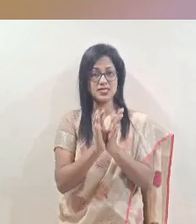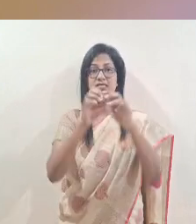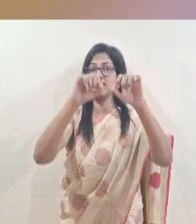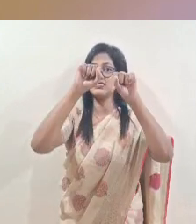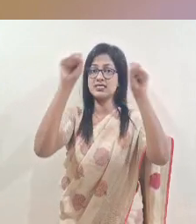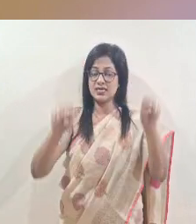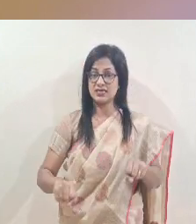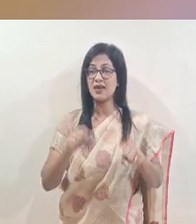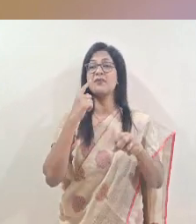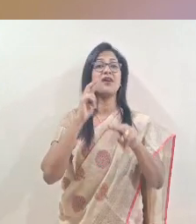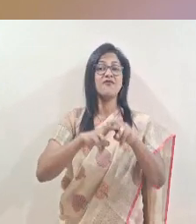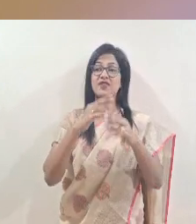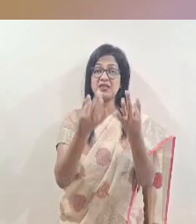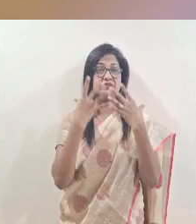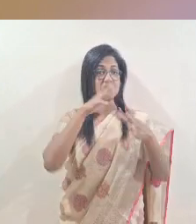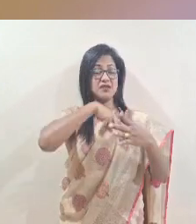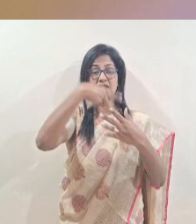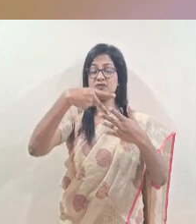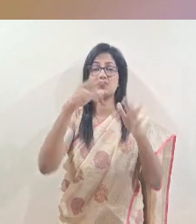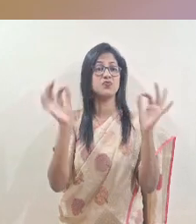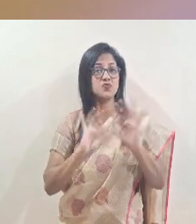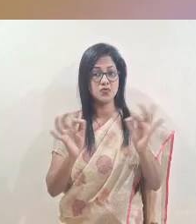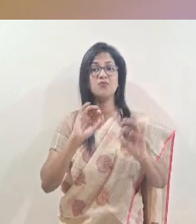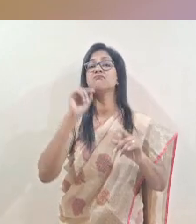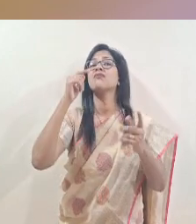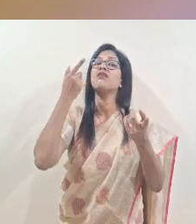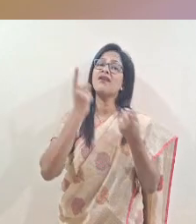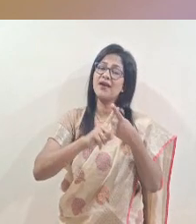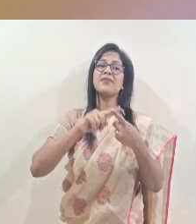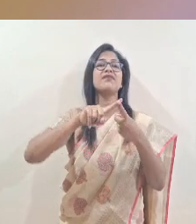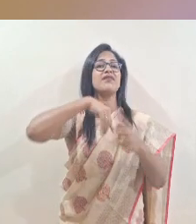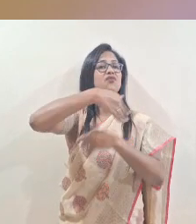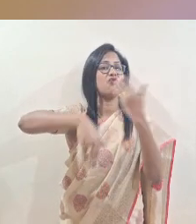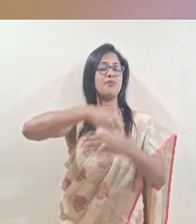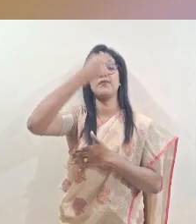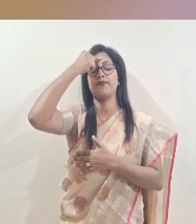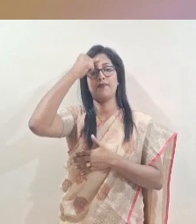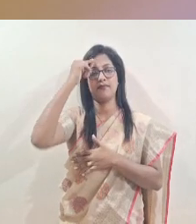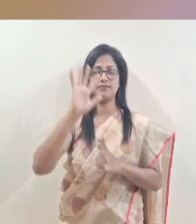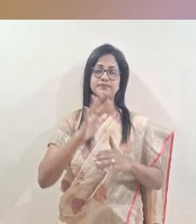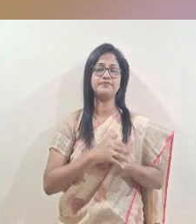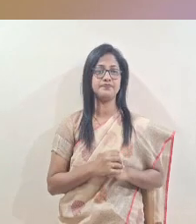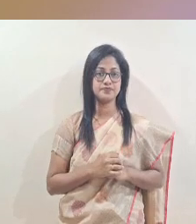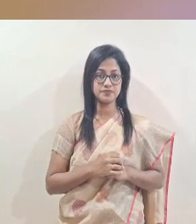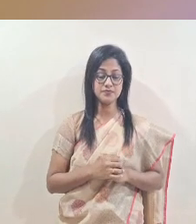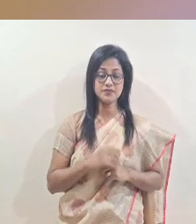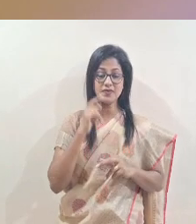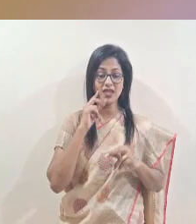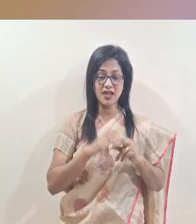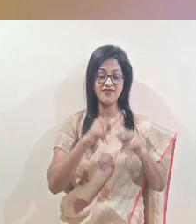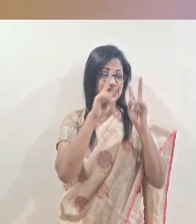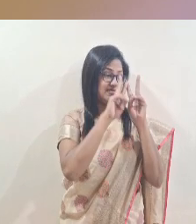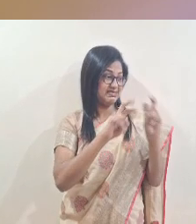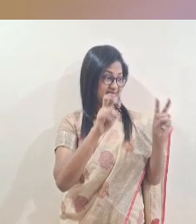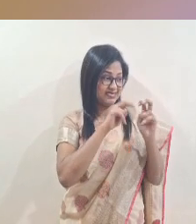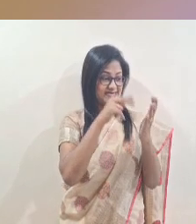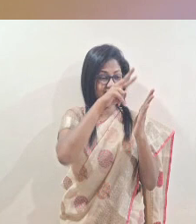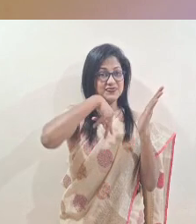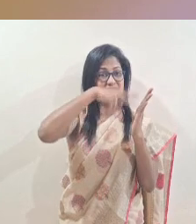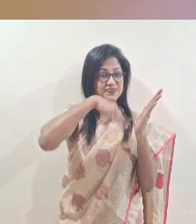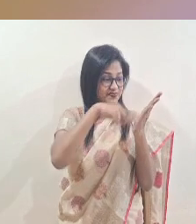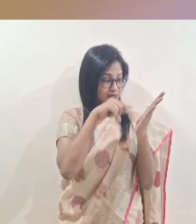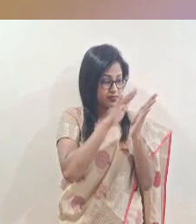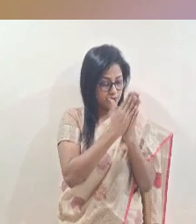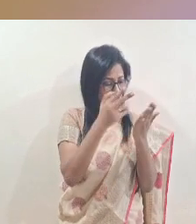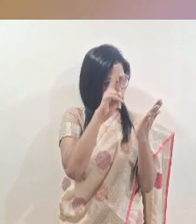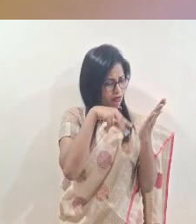resilience can lead to profound economic implications. So if we go through the literature and you see